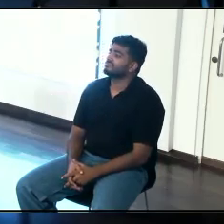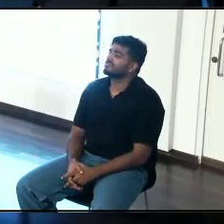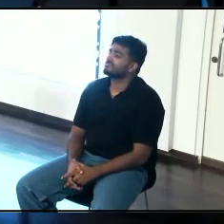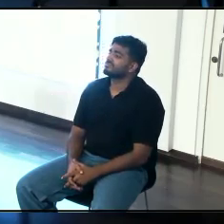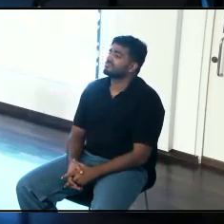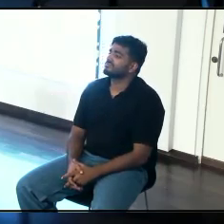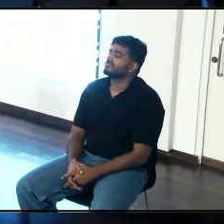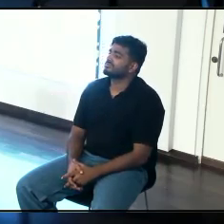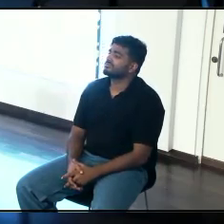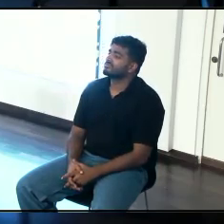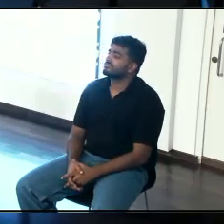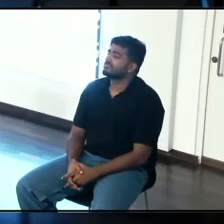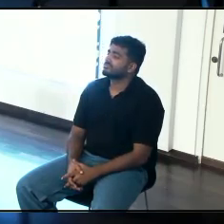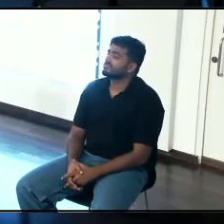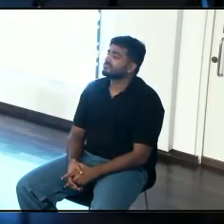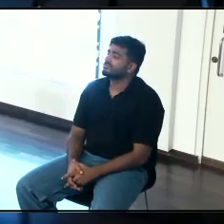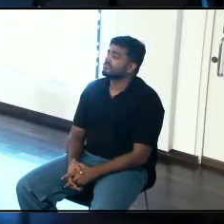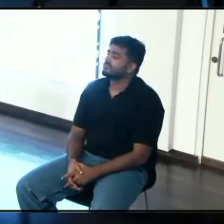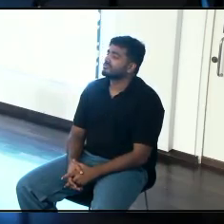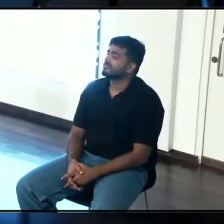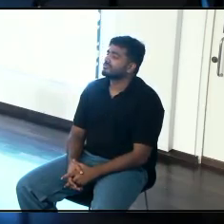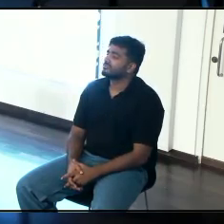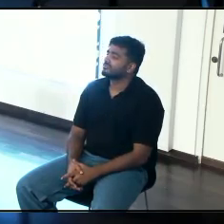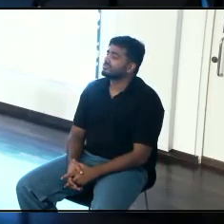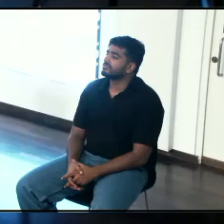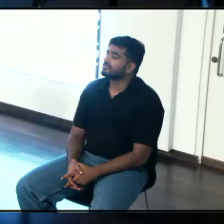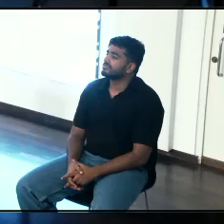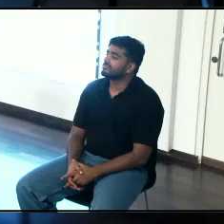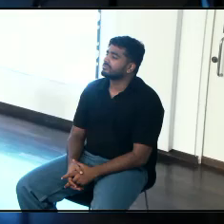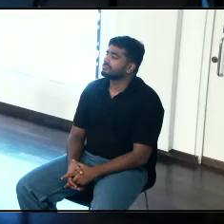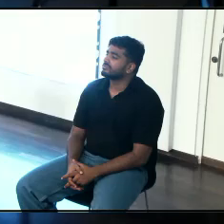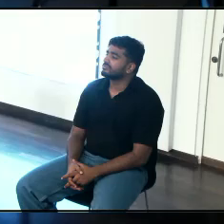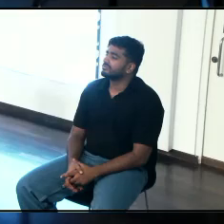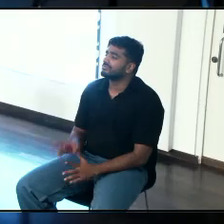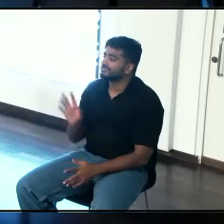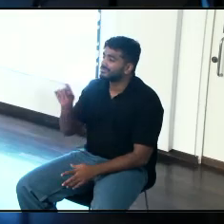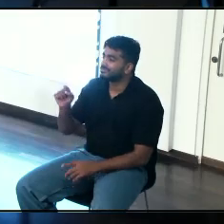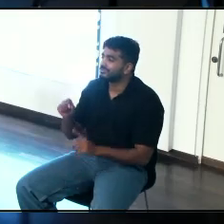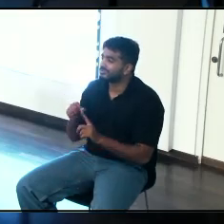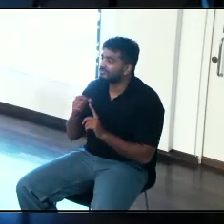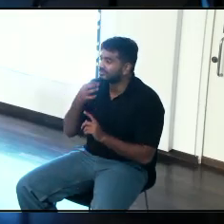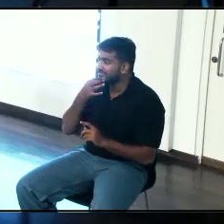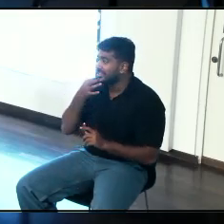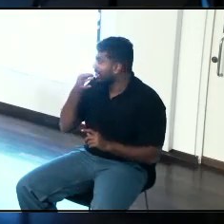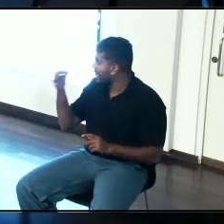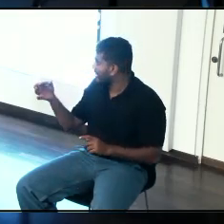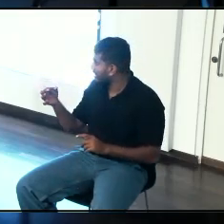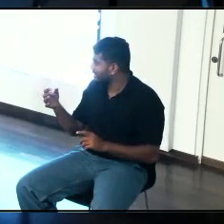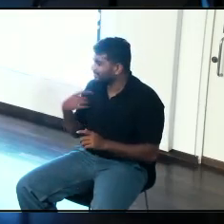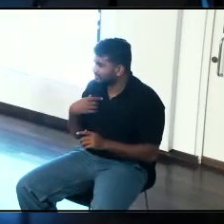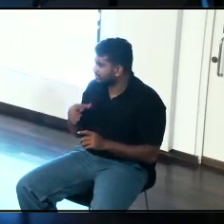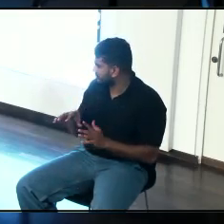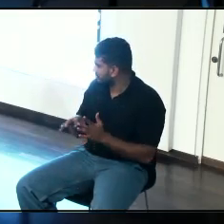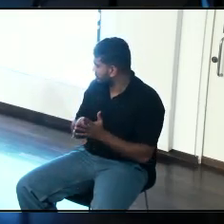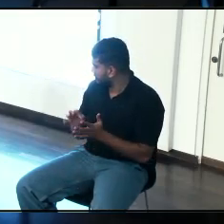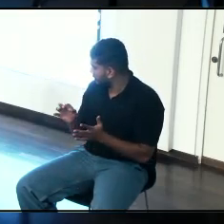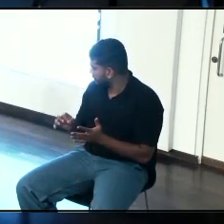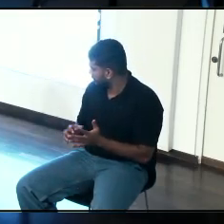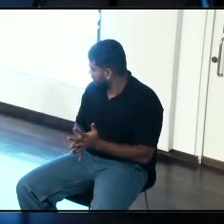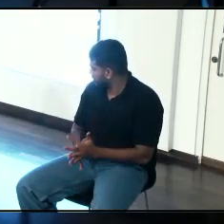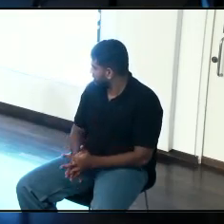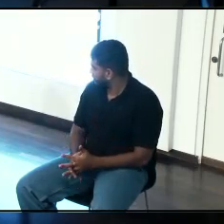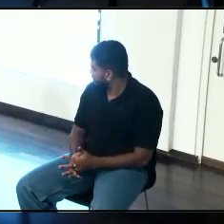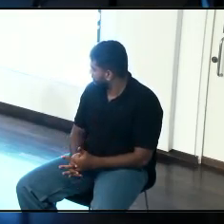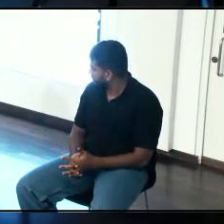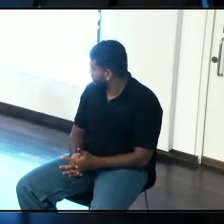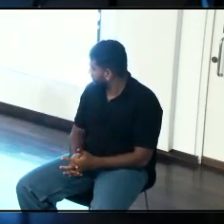Okay, a related follow-up question, actually. I just wanted to ask, because you made a choice to feature 6 of